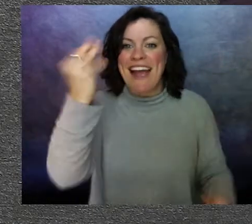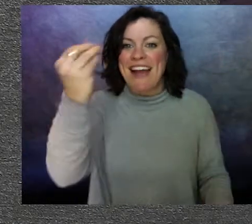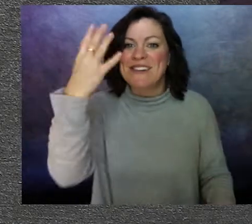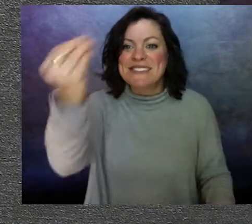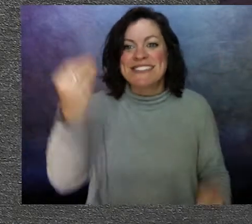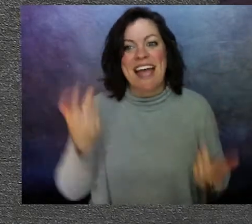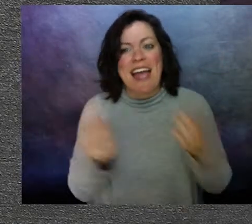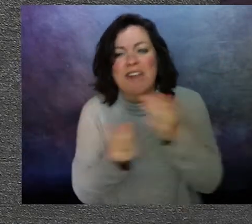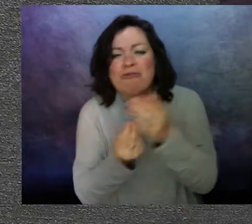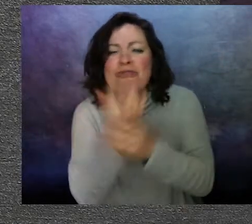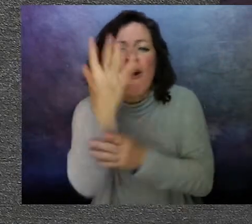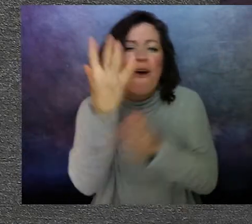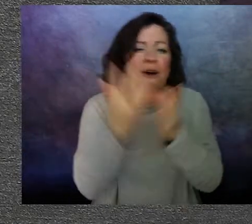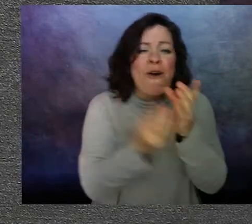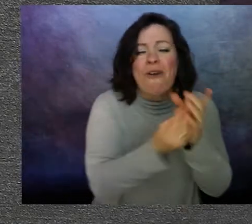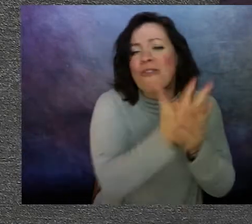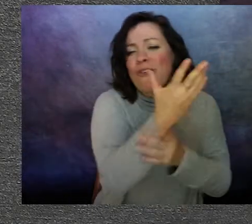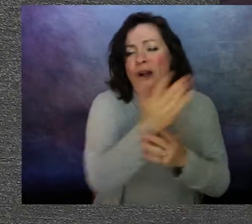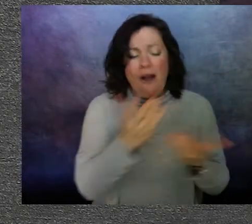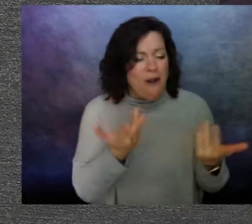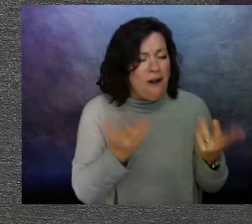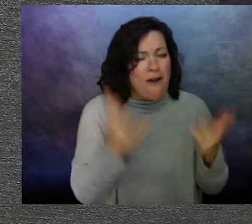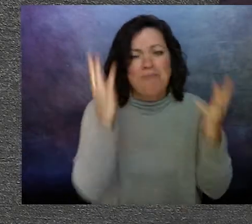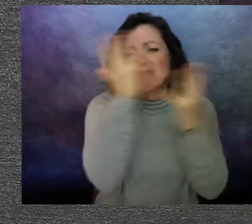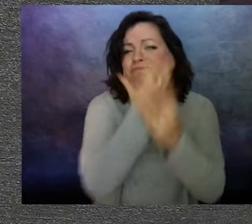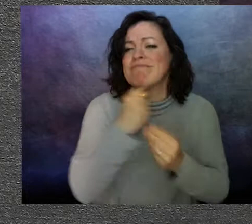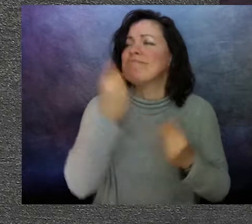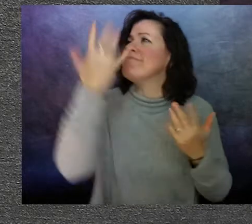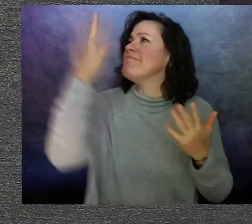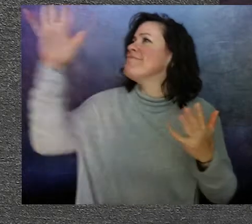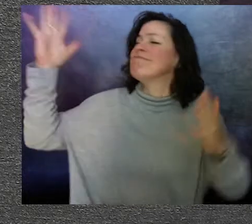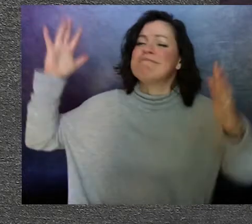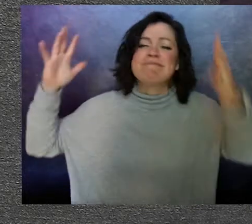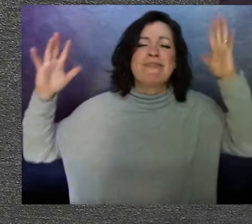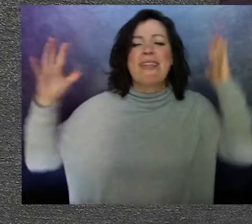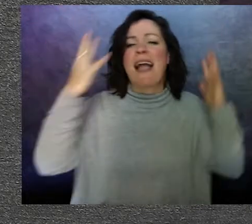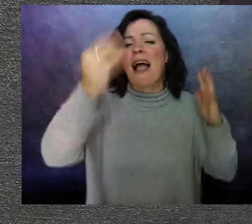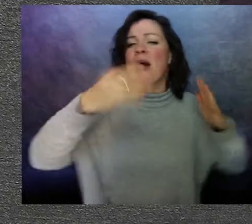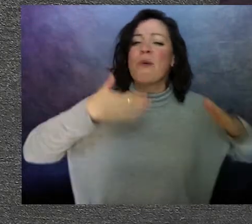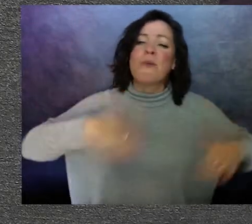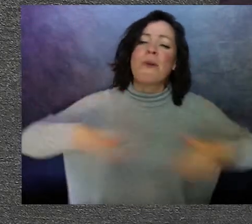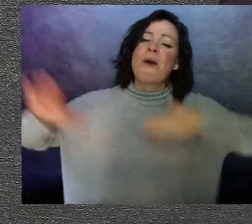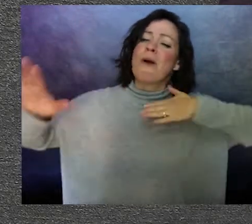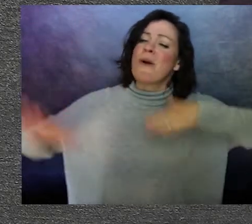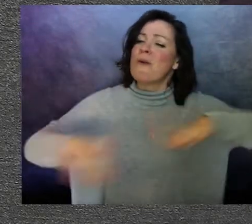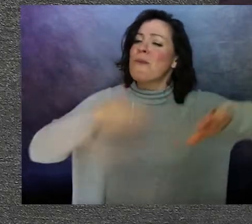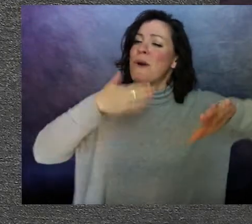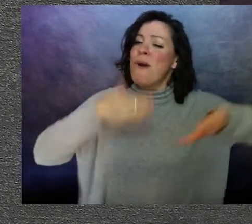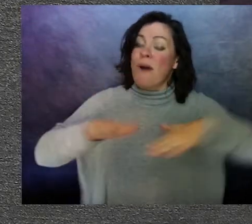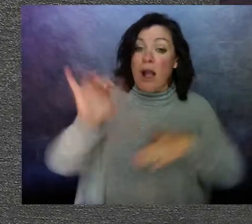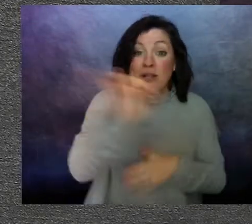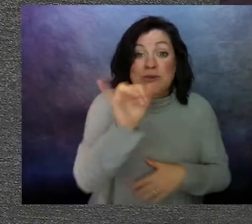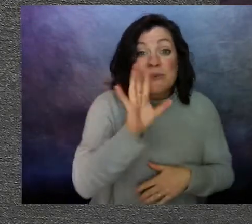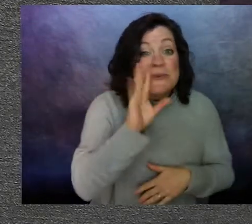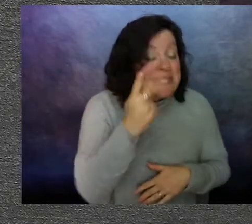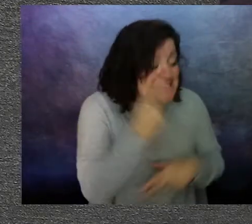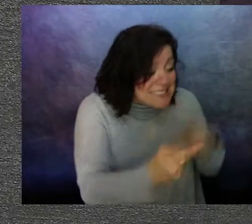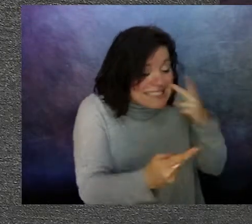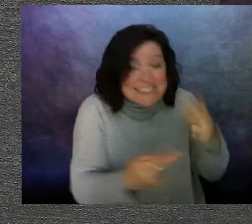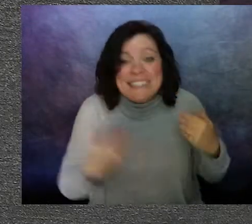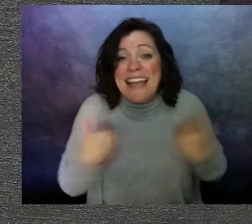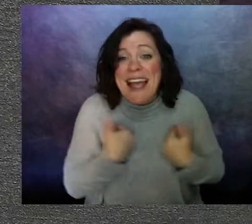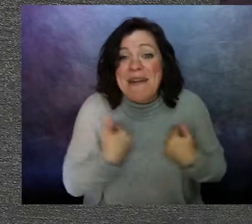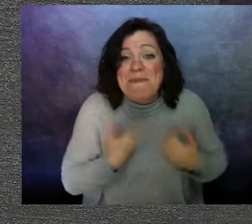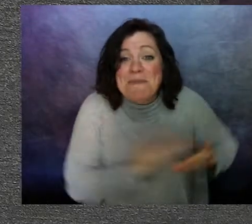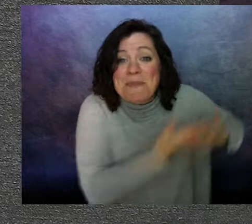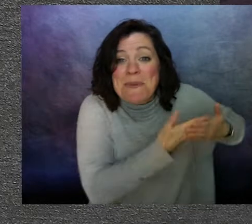going for walks and looking at the trees and the leaves budding and watching all the new baby animals being born. And